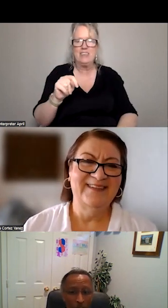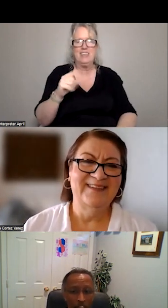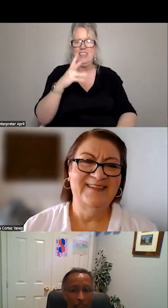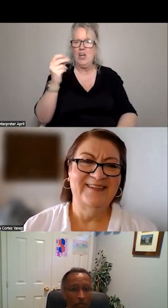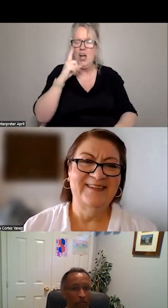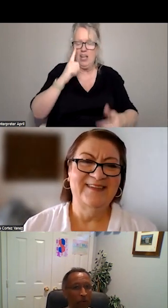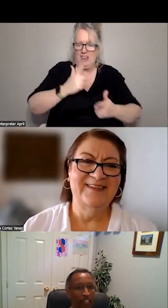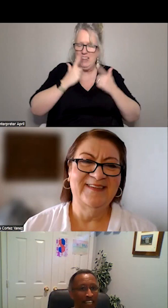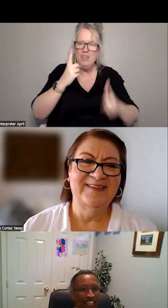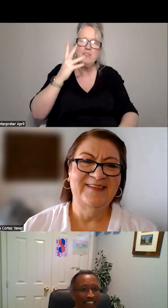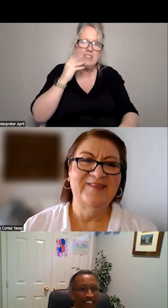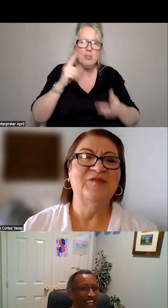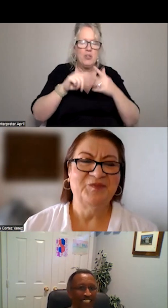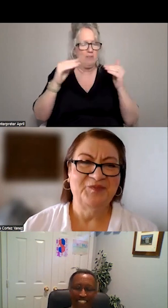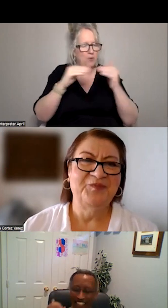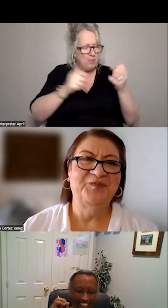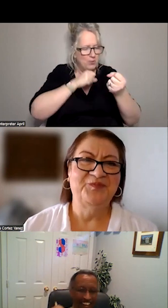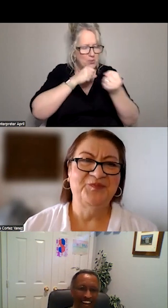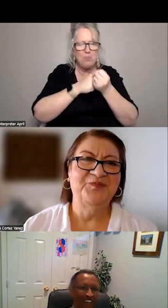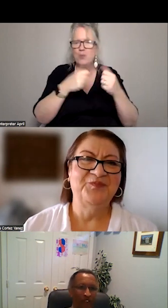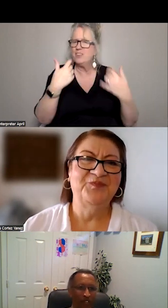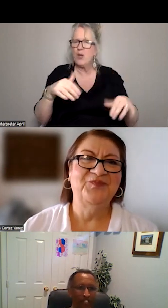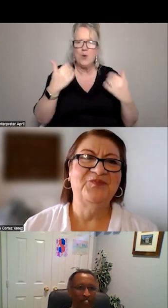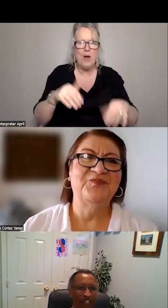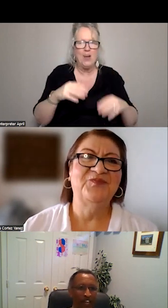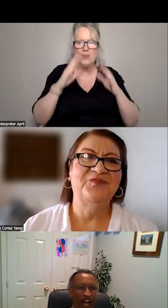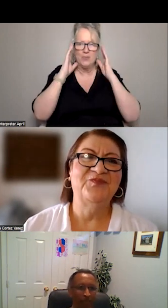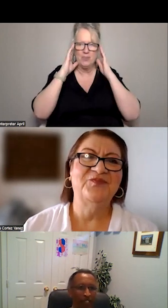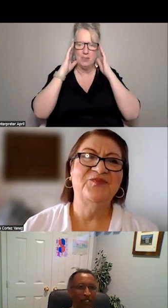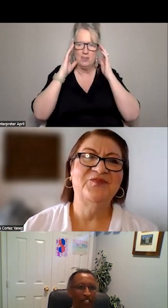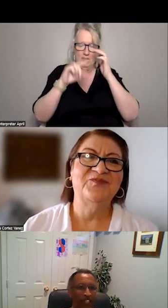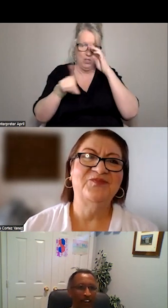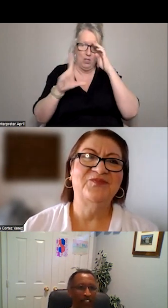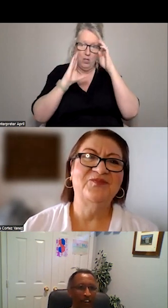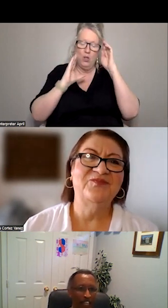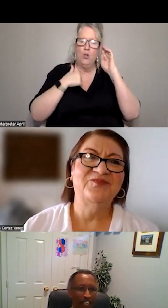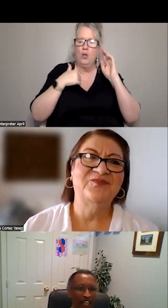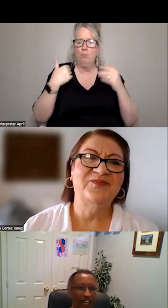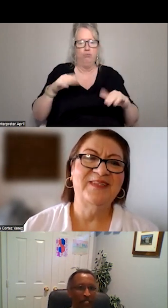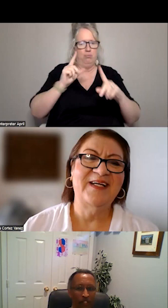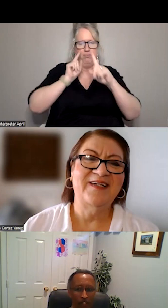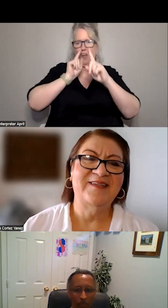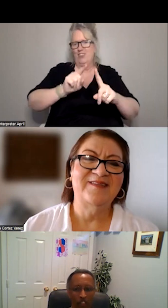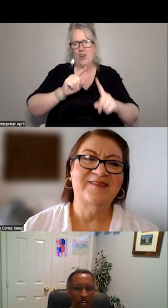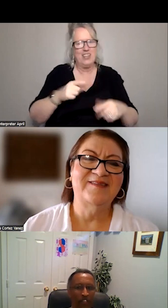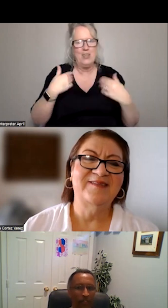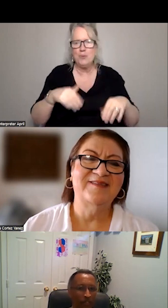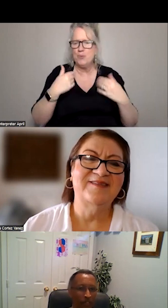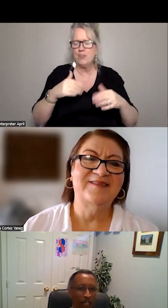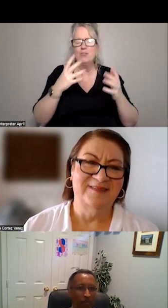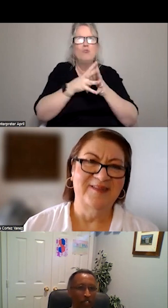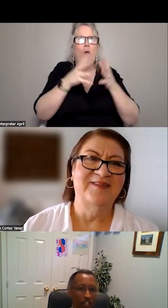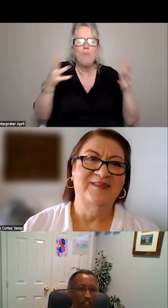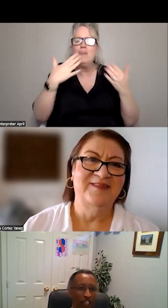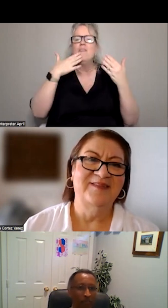lived experience and peer support. So just you are absolutely on target, and we so much thank you